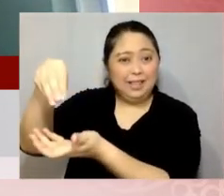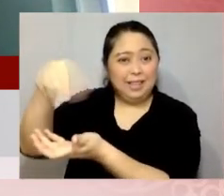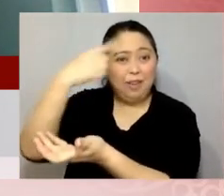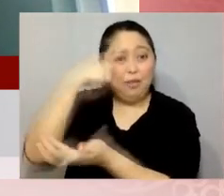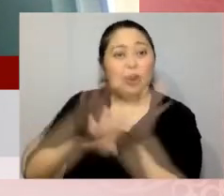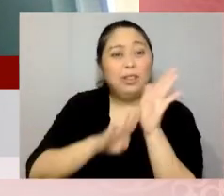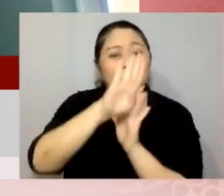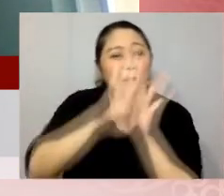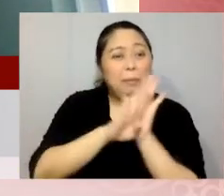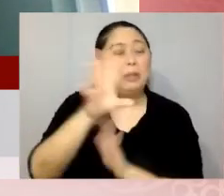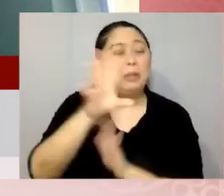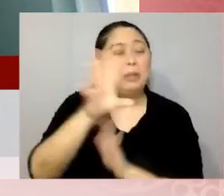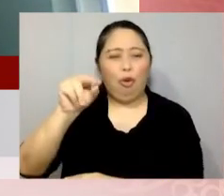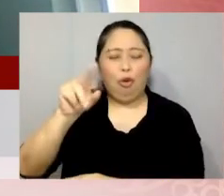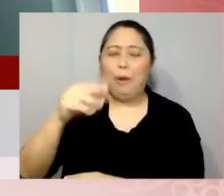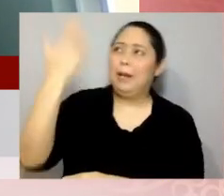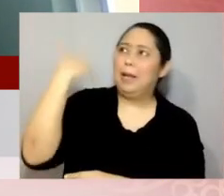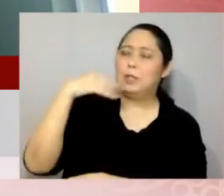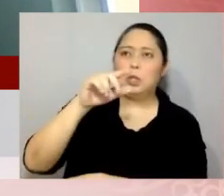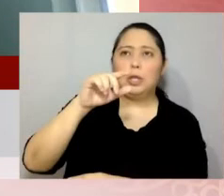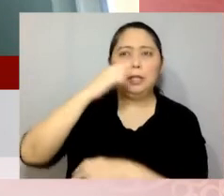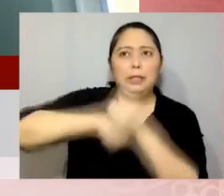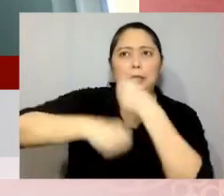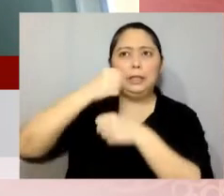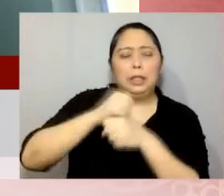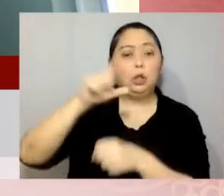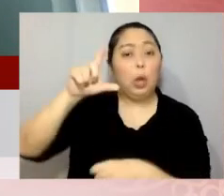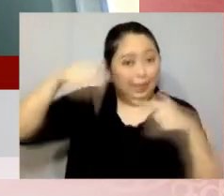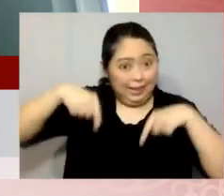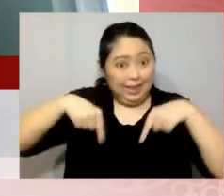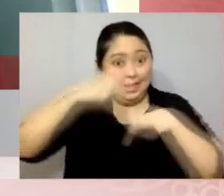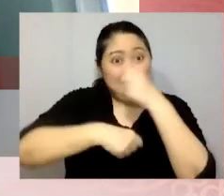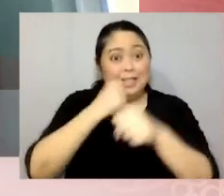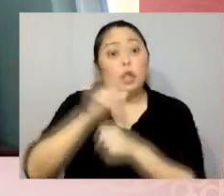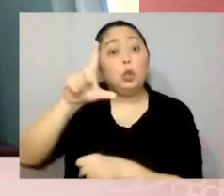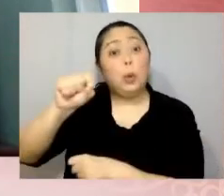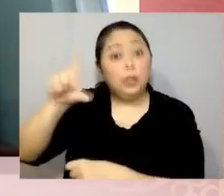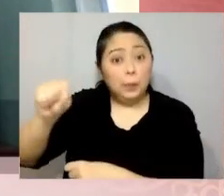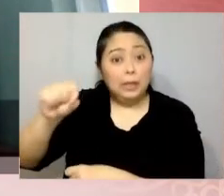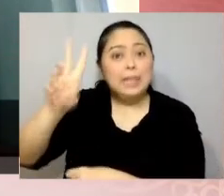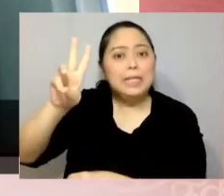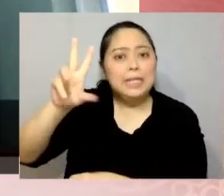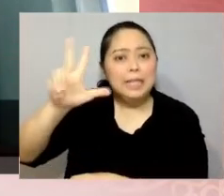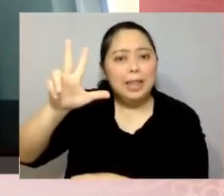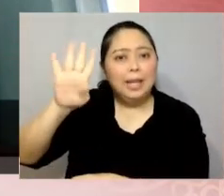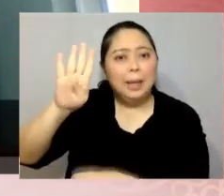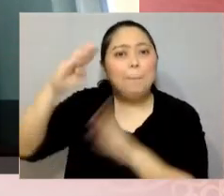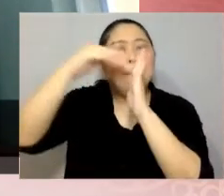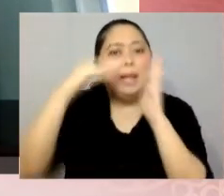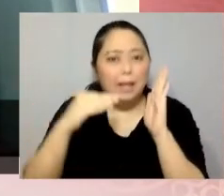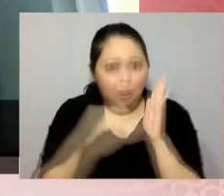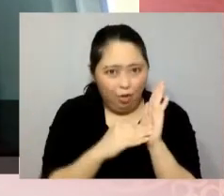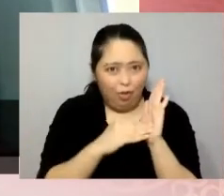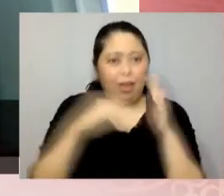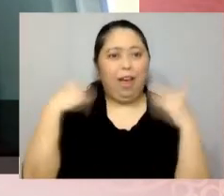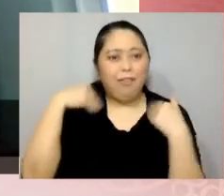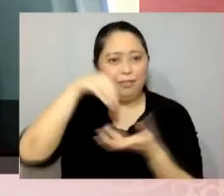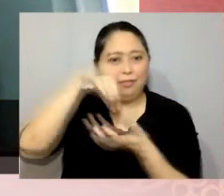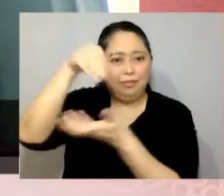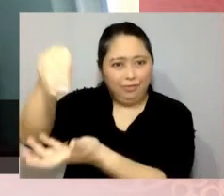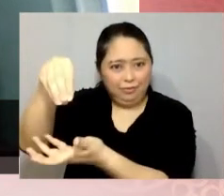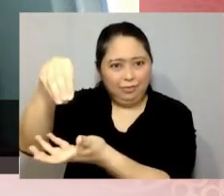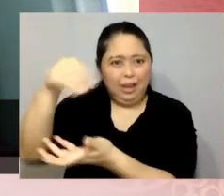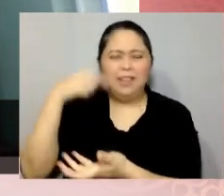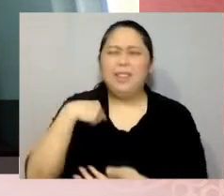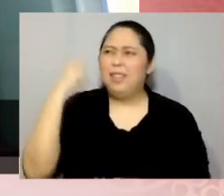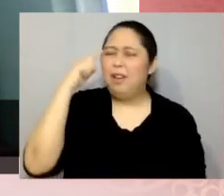block grants po in 2020 was 63 billion. And I guess my information is only 53 has